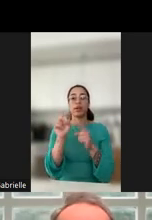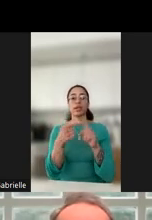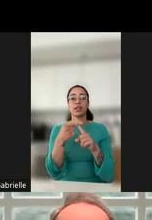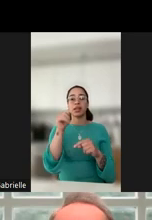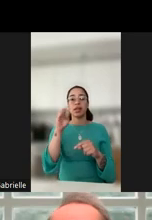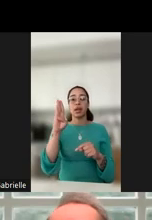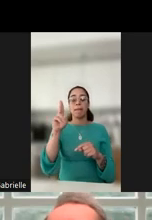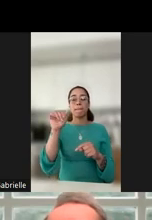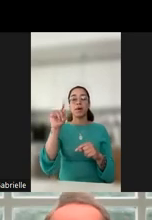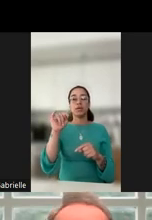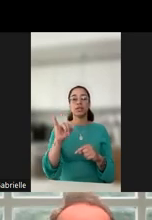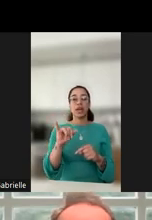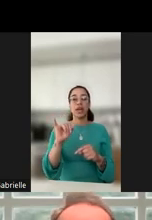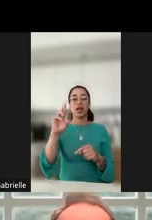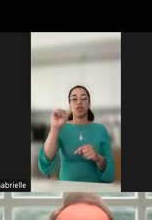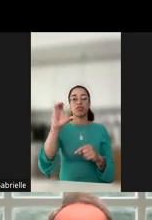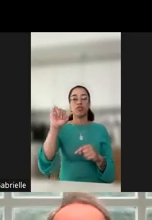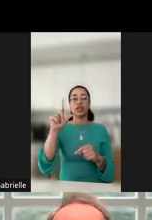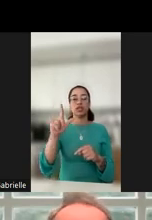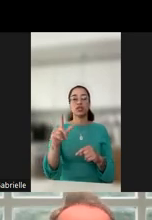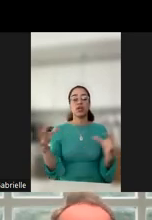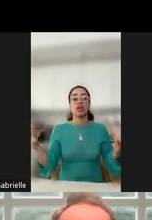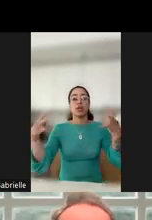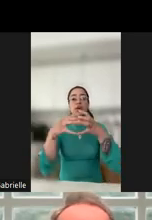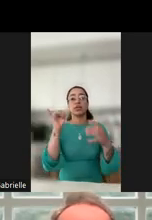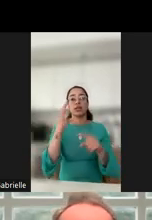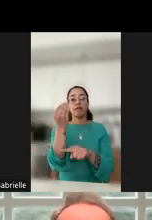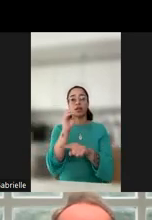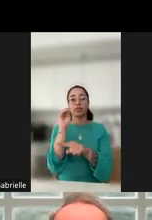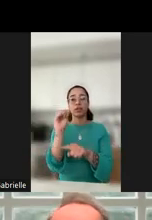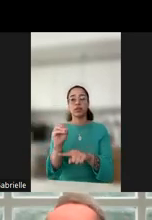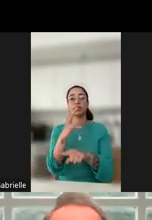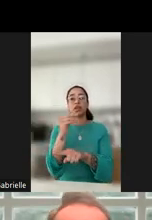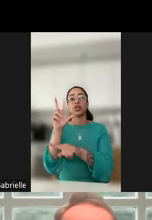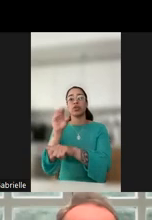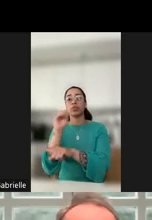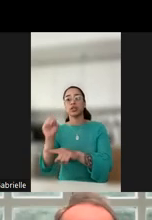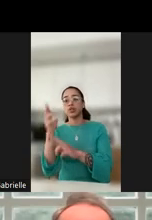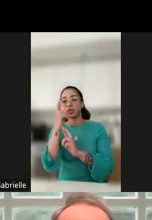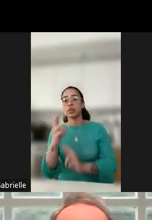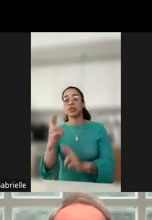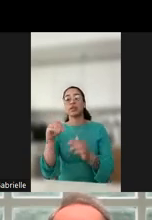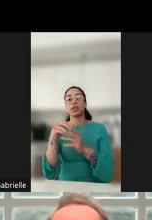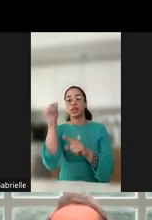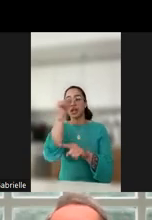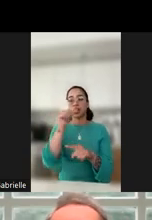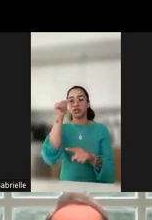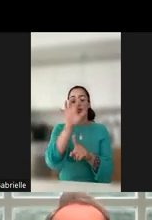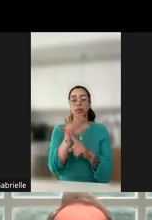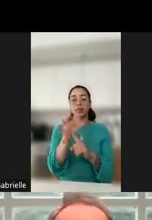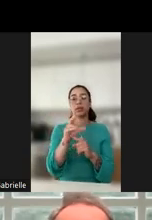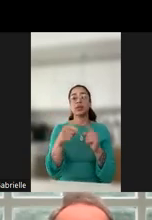Hispanic Asians comprise of 14% and 3% respectively in the Asian population. And of